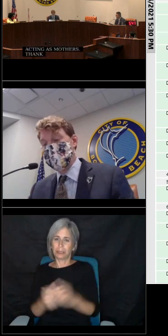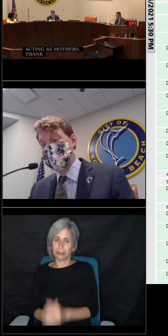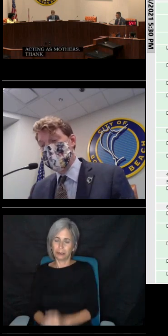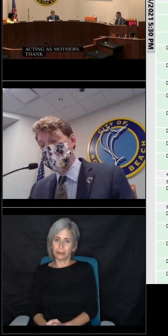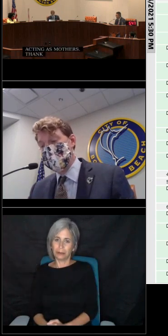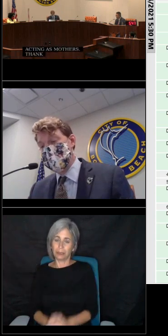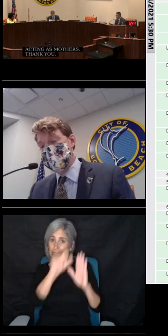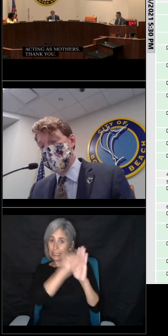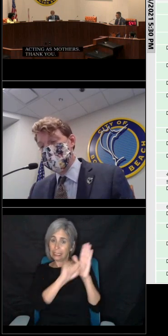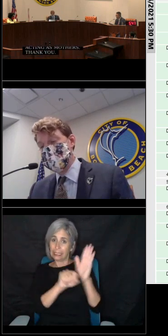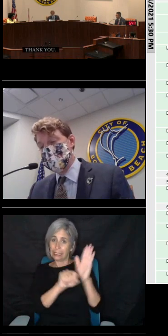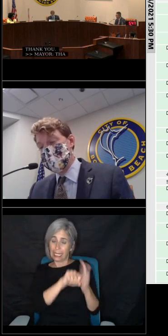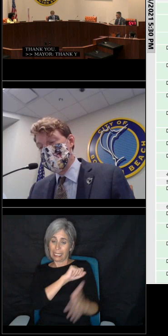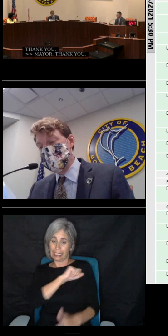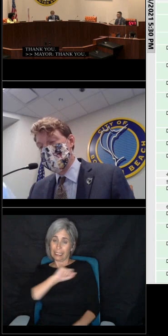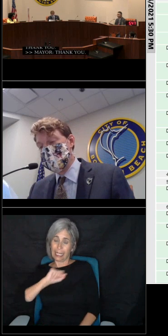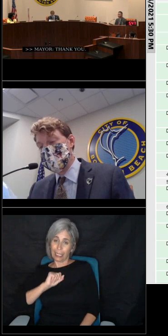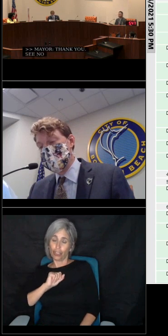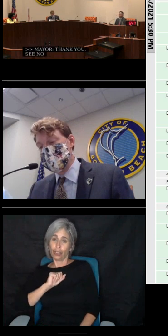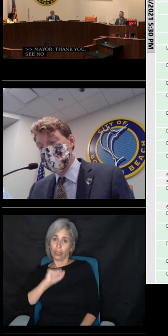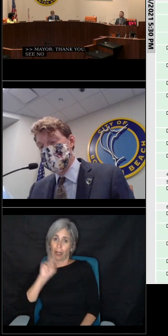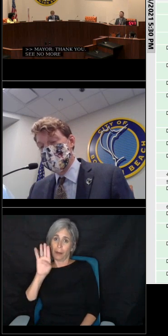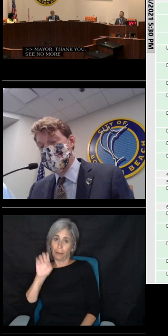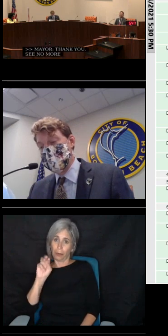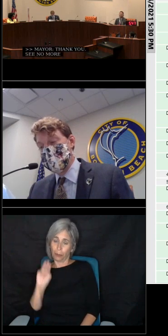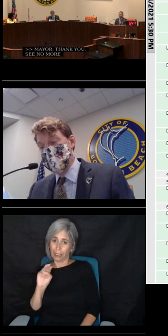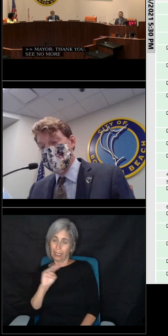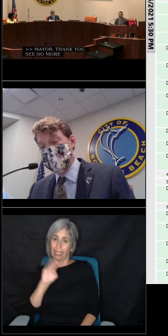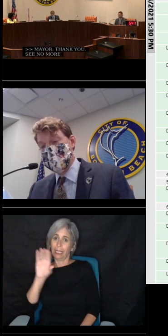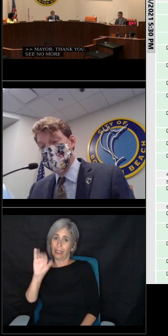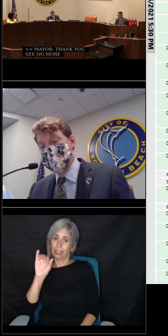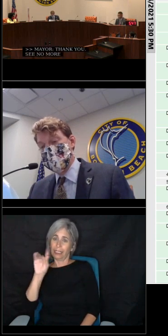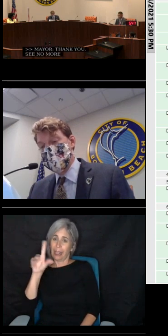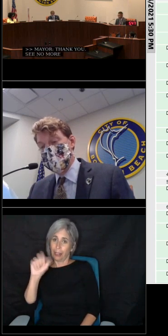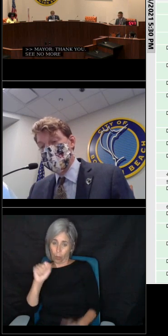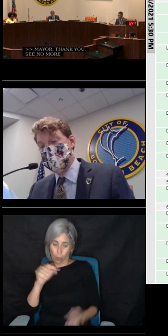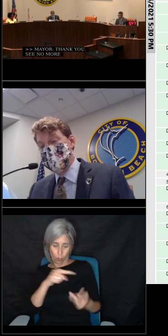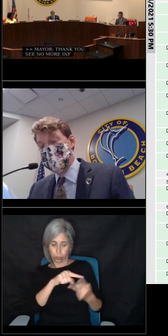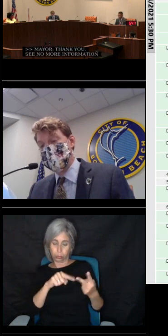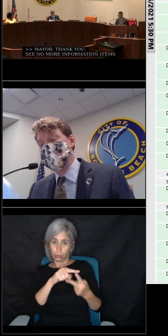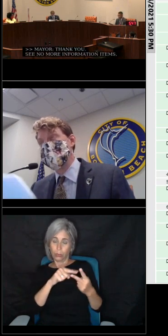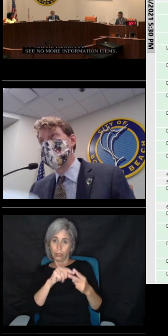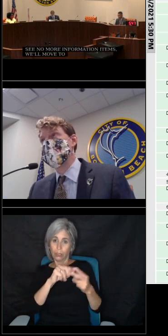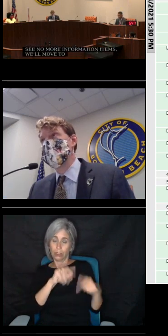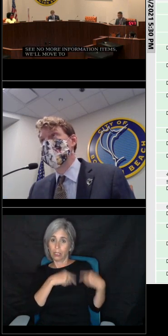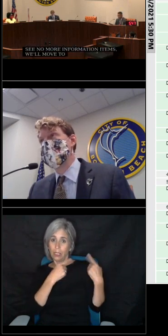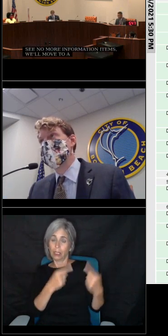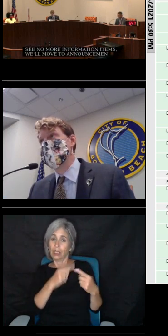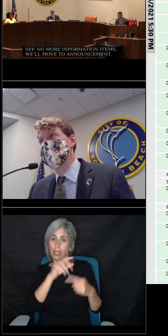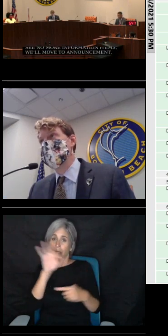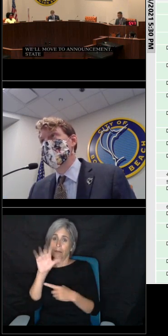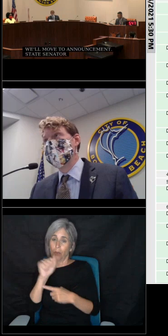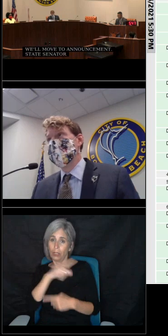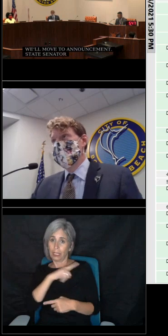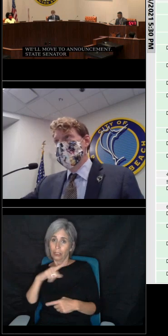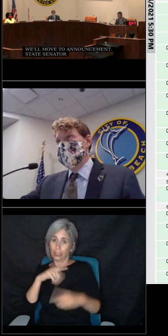State Senator Lori Berman and State Representative Joe Casello to provide us an update on the 2021 Florida legislative session.